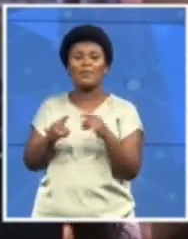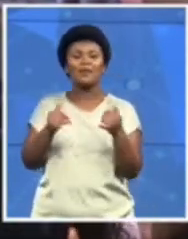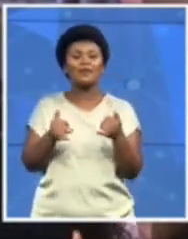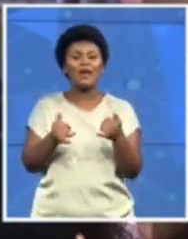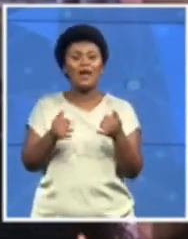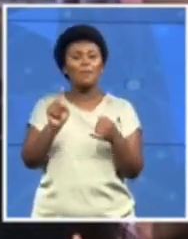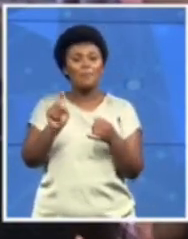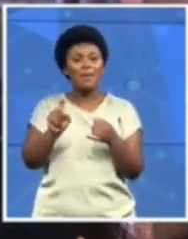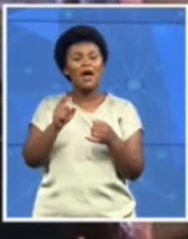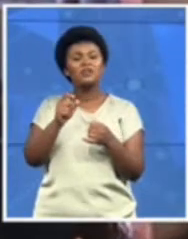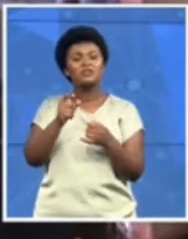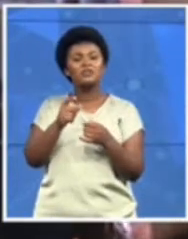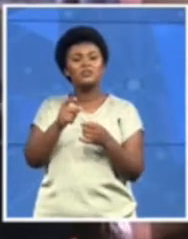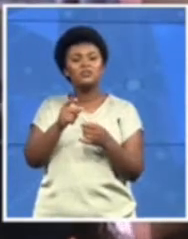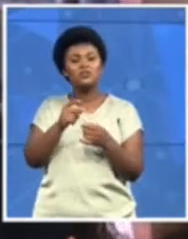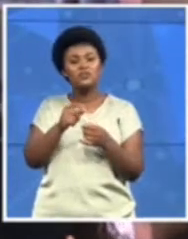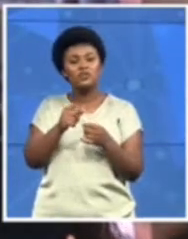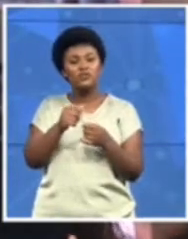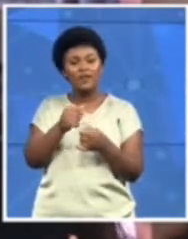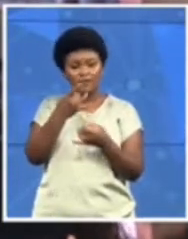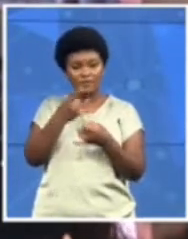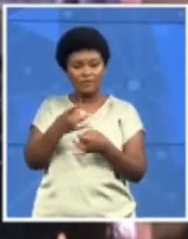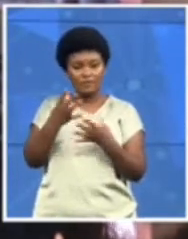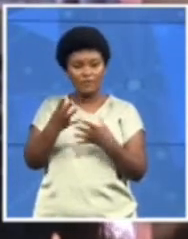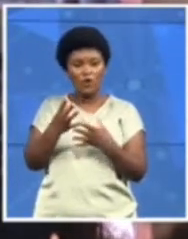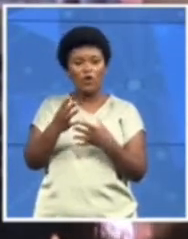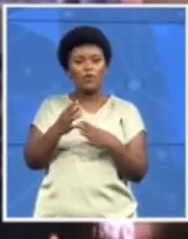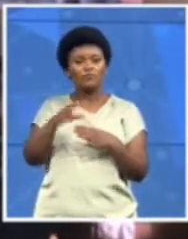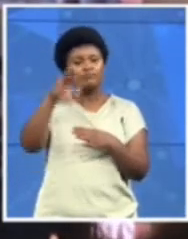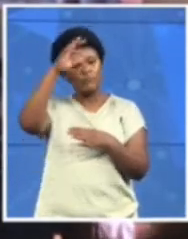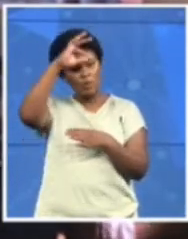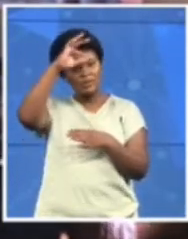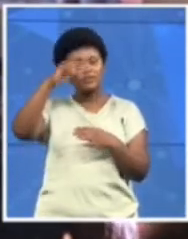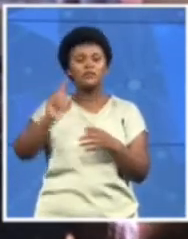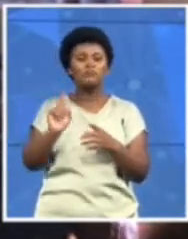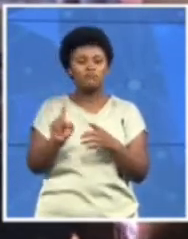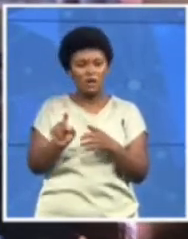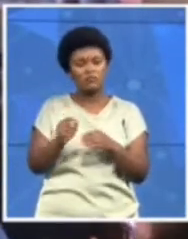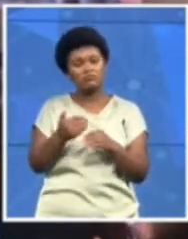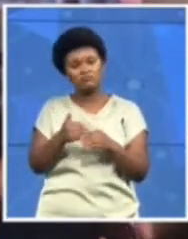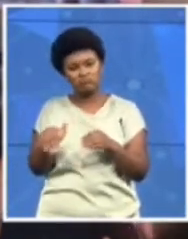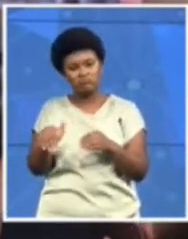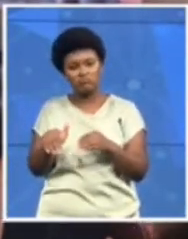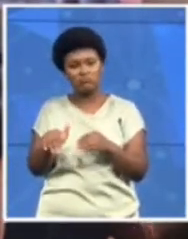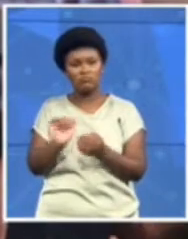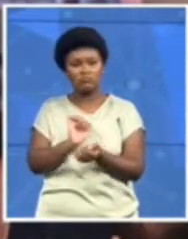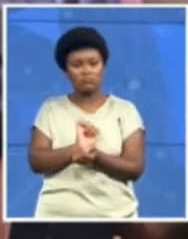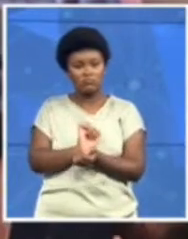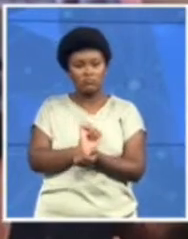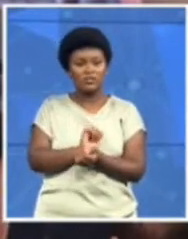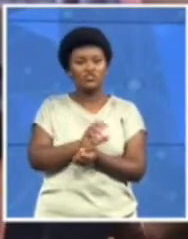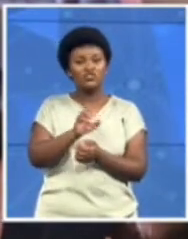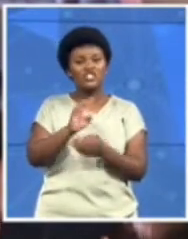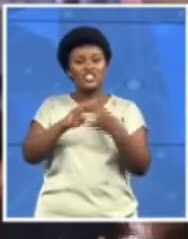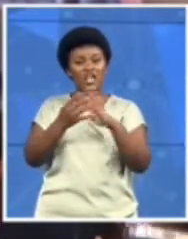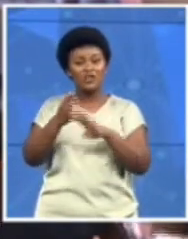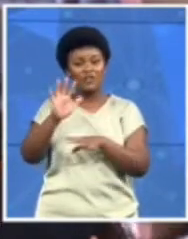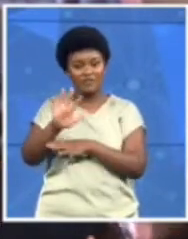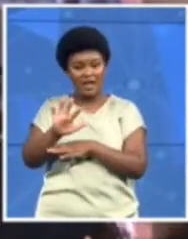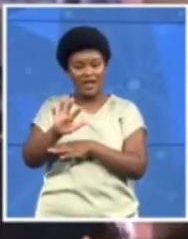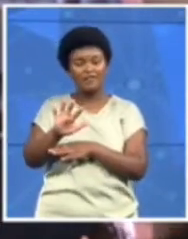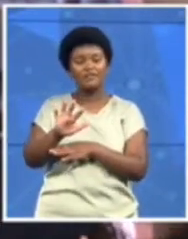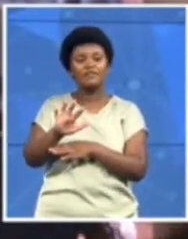that he deserves to be released on bail. If he's on Schedule 1, the onus is on us to show the court that this accused does not